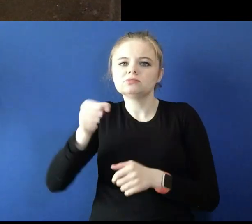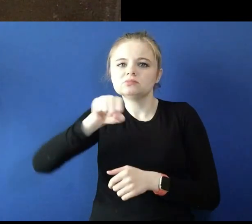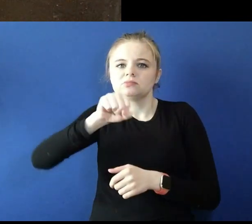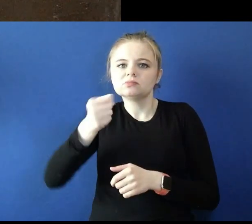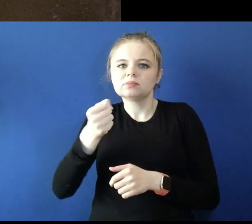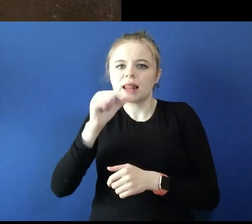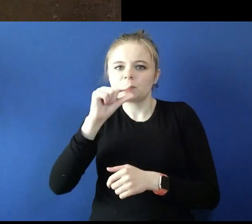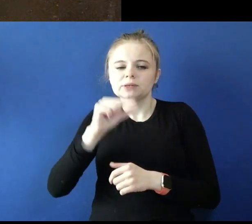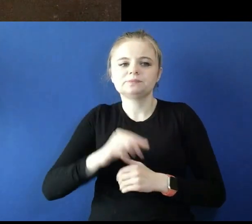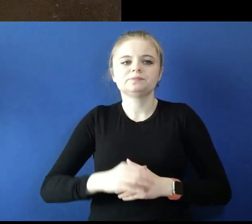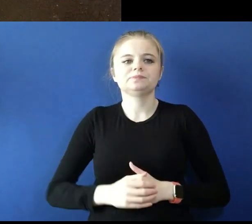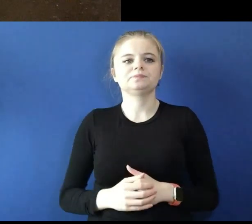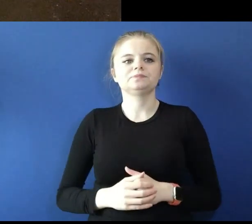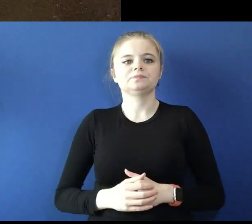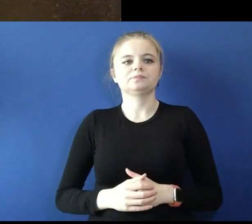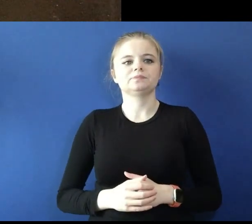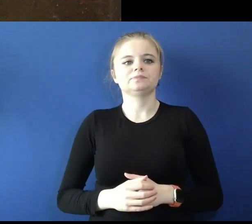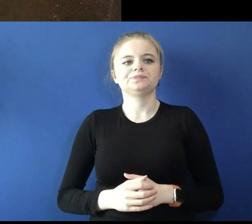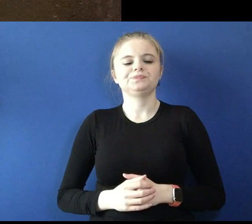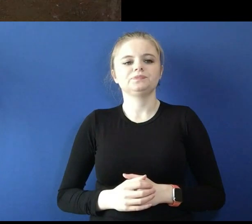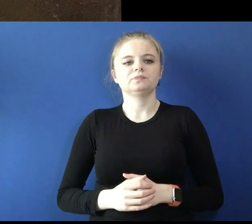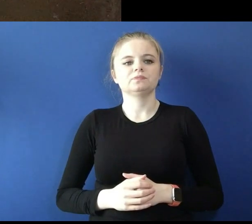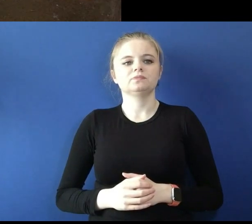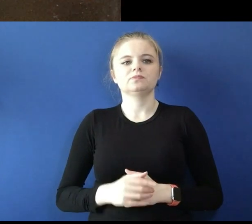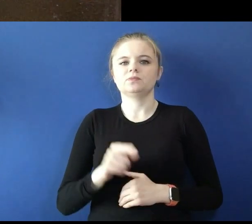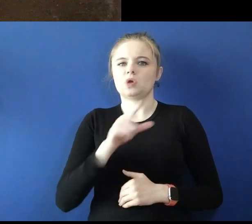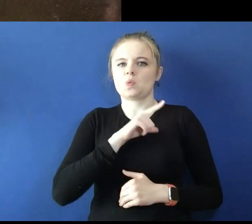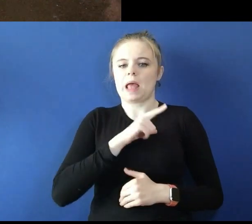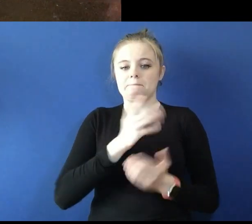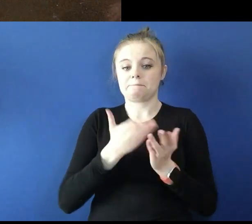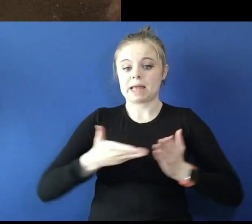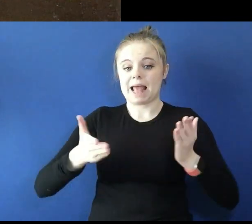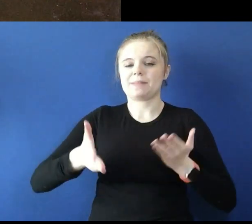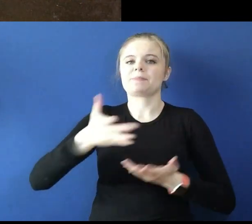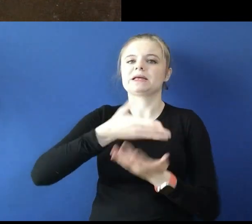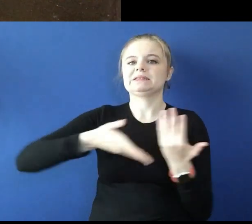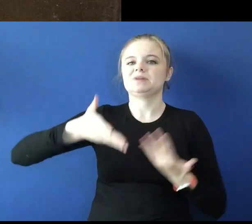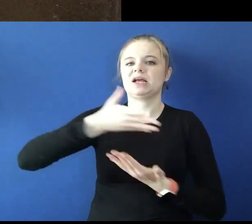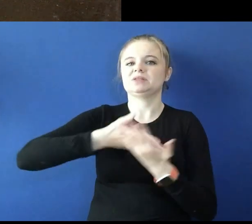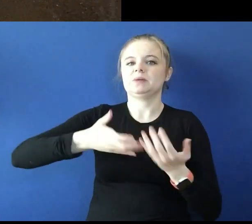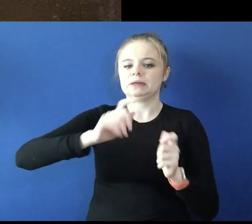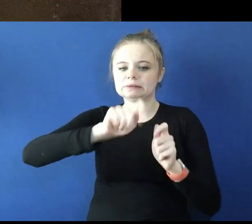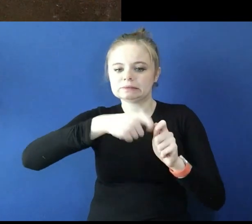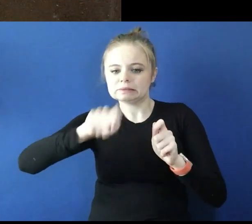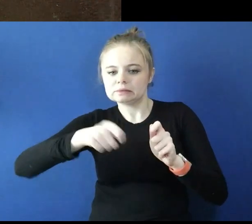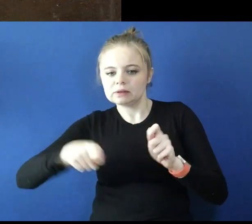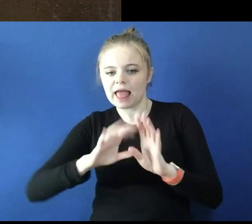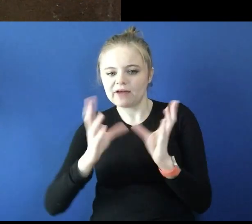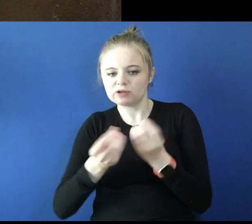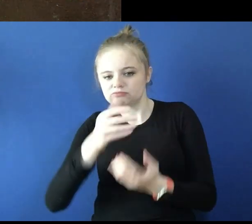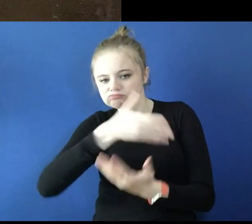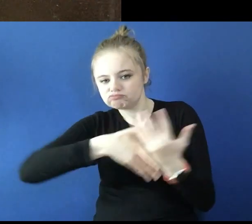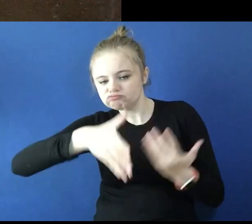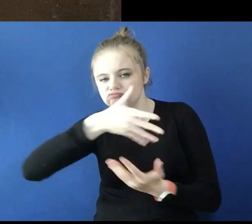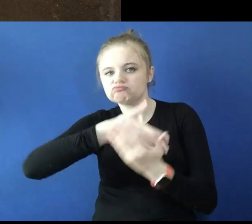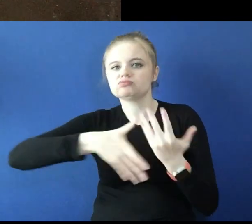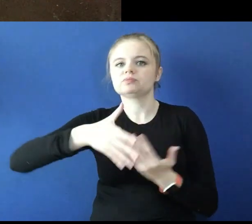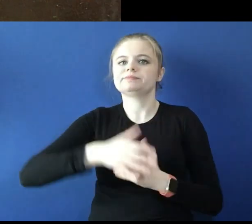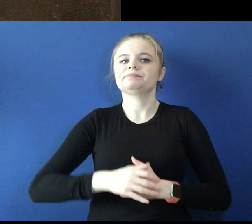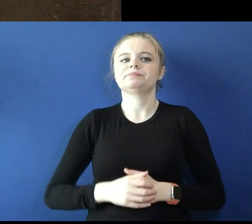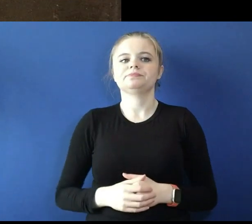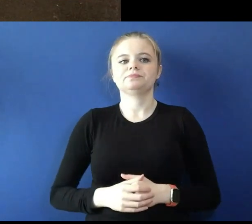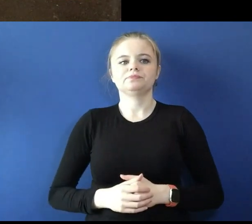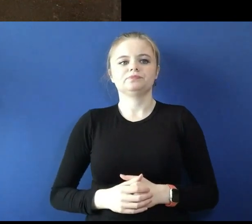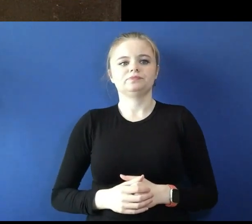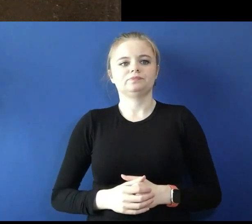and get all the nice bits off the bottom and off the sides, because they